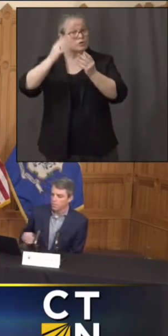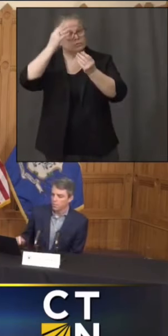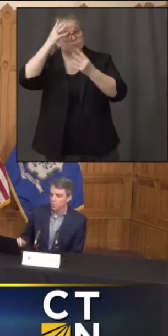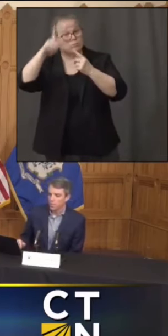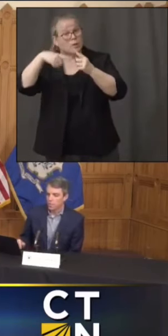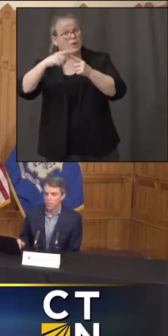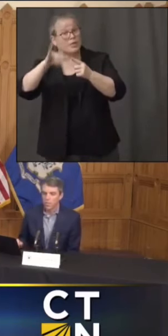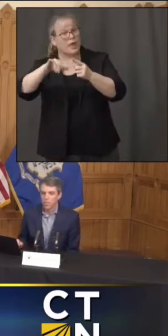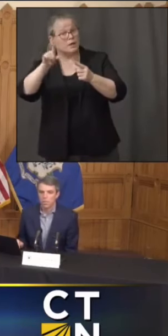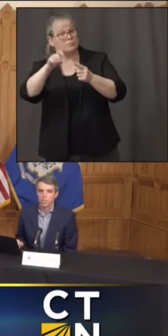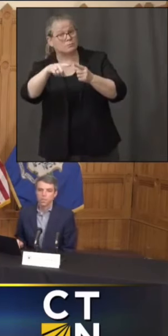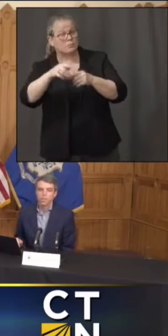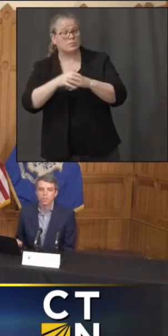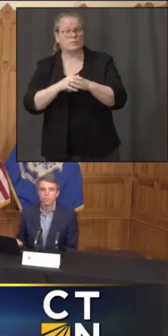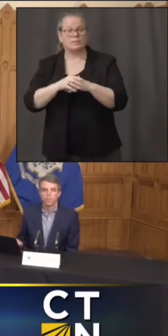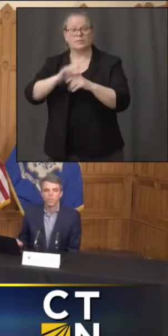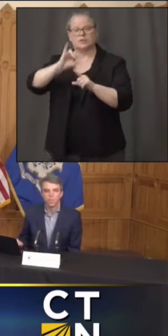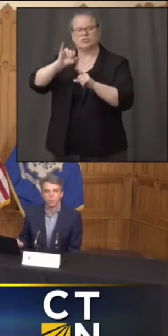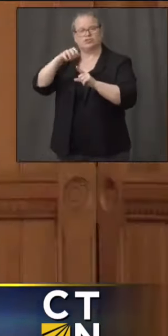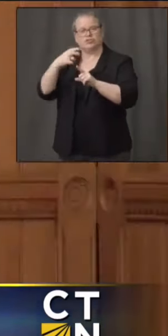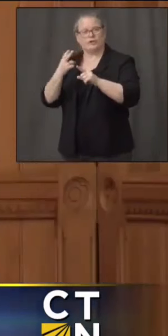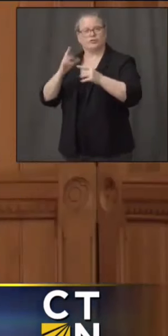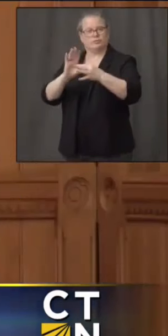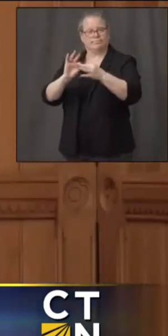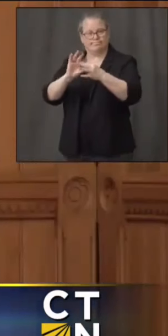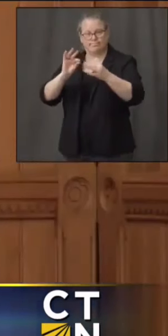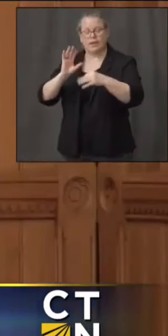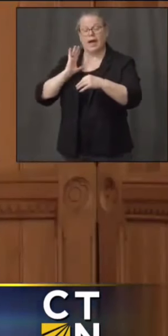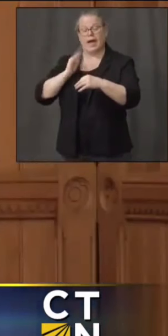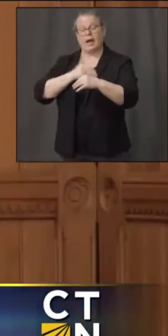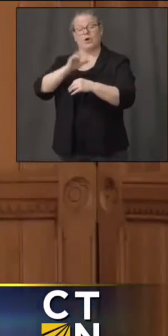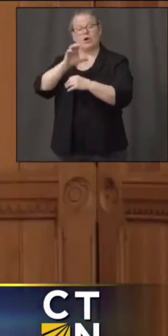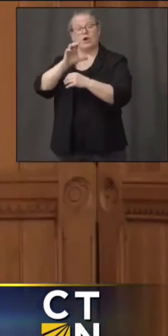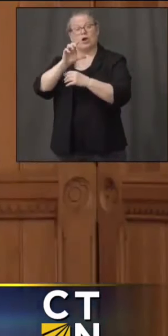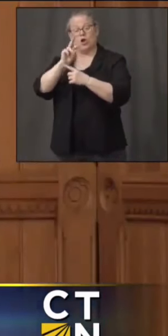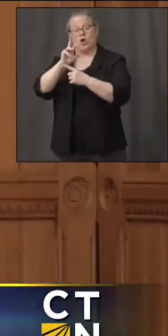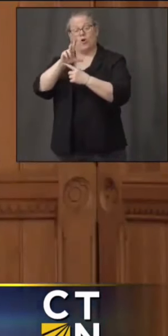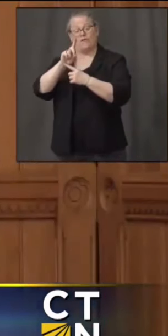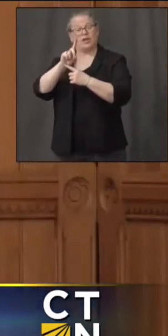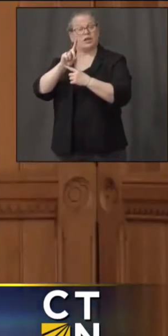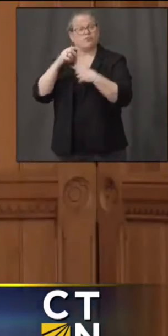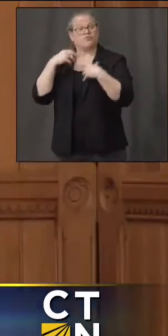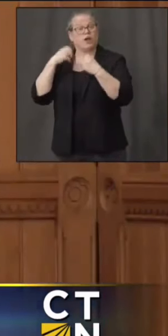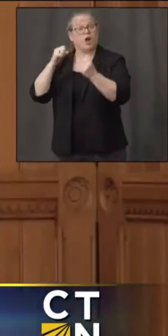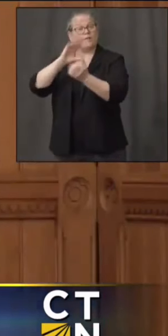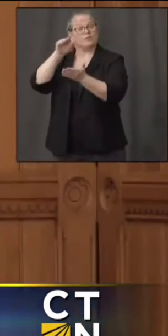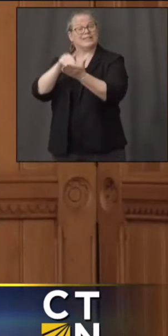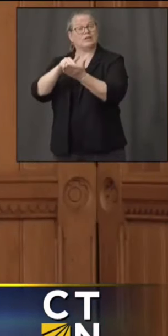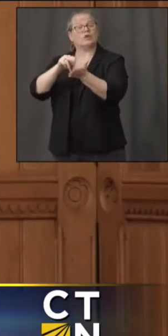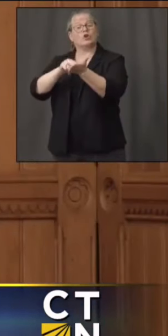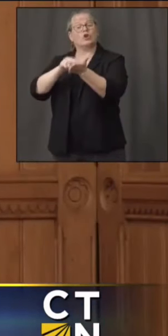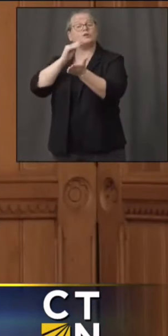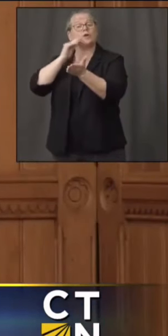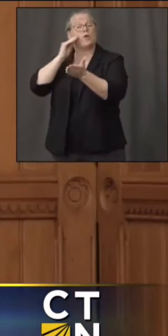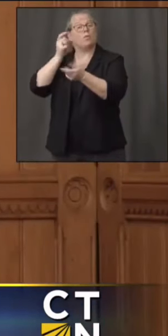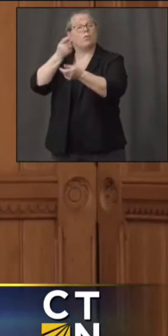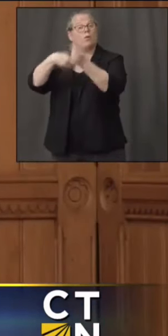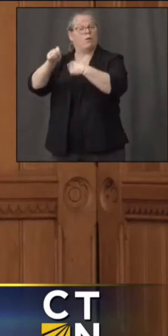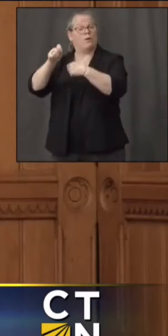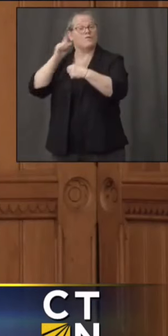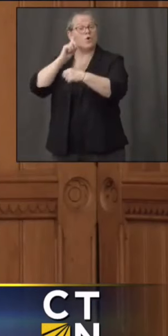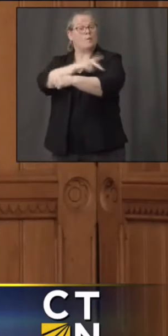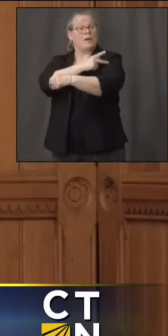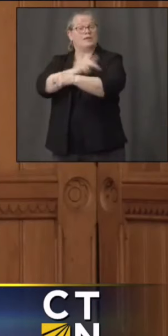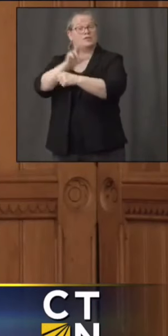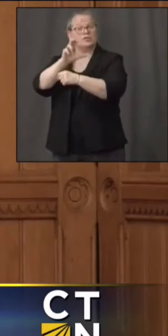So for our COVID recovery centers, as of today, we're up to 158